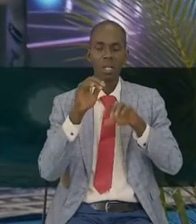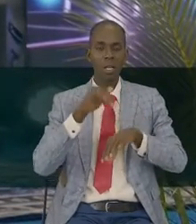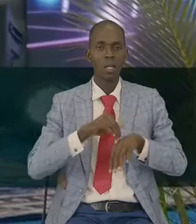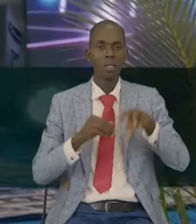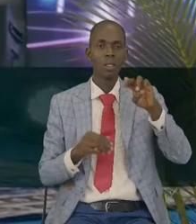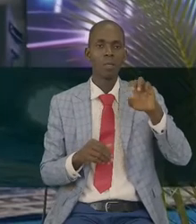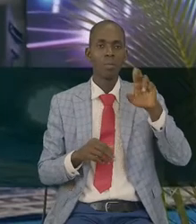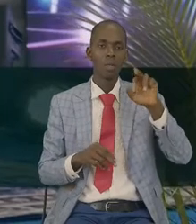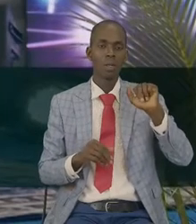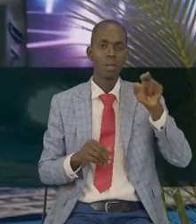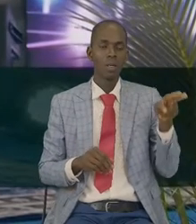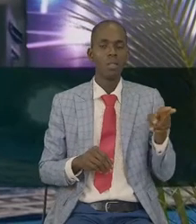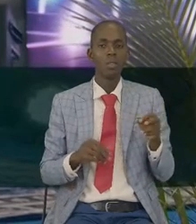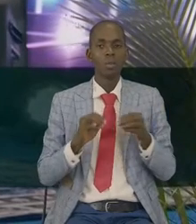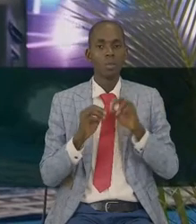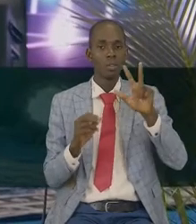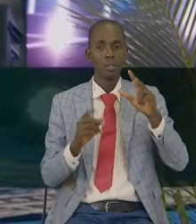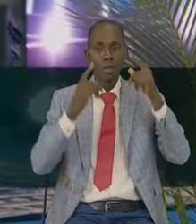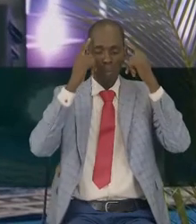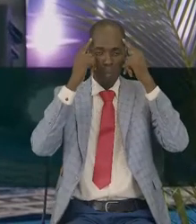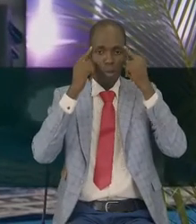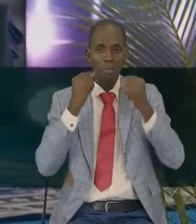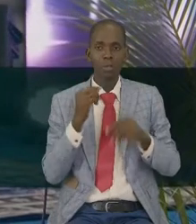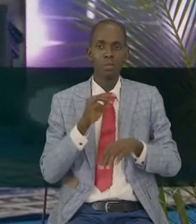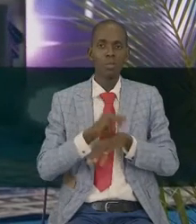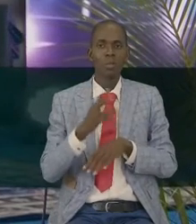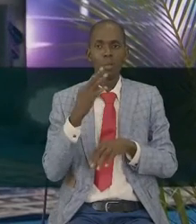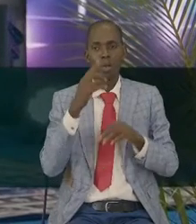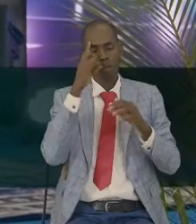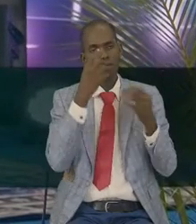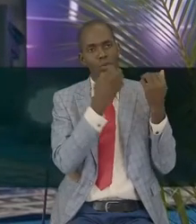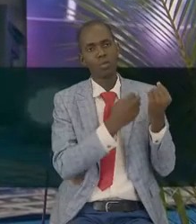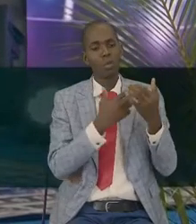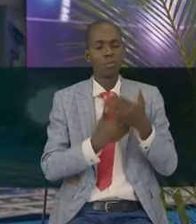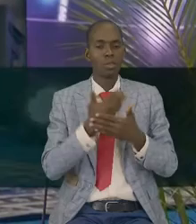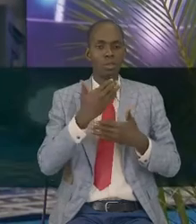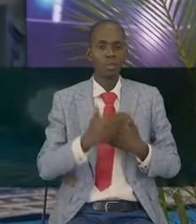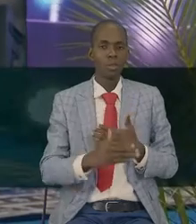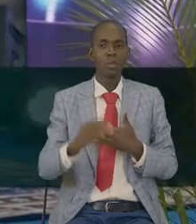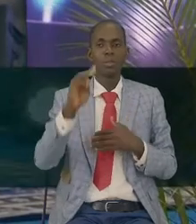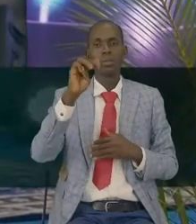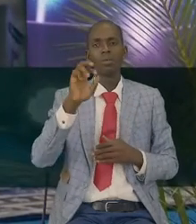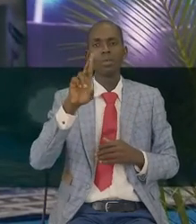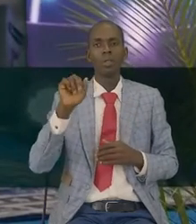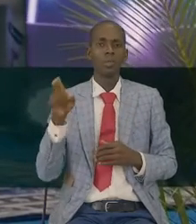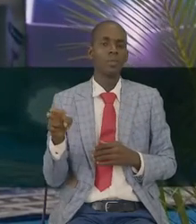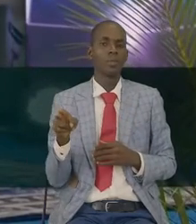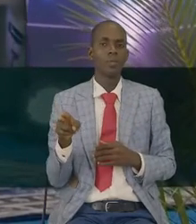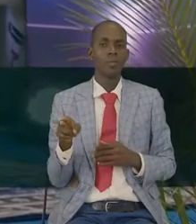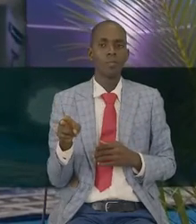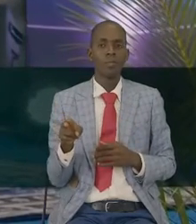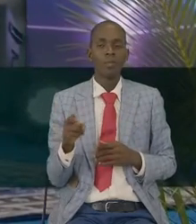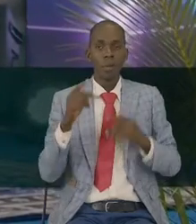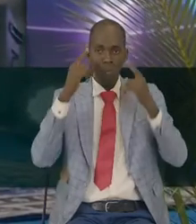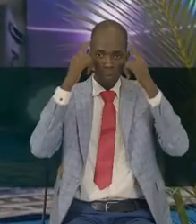three, Moses' ministry of trust beyond Mara. Moses' ministry of